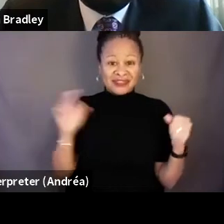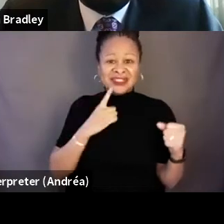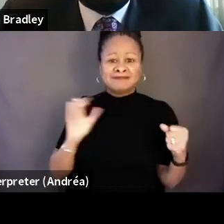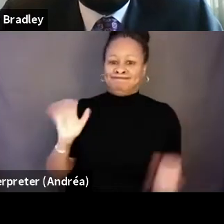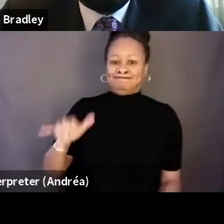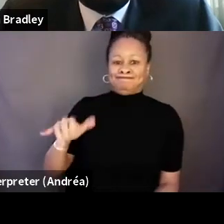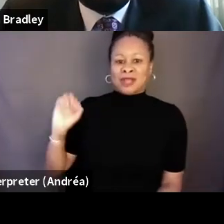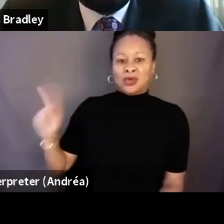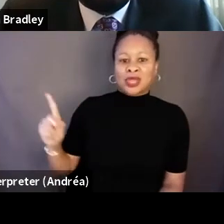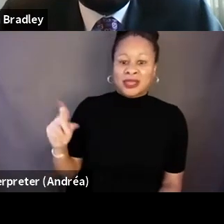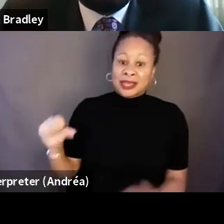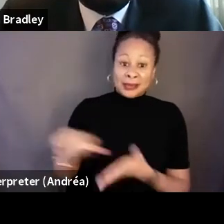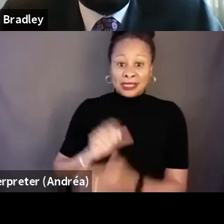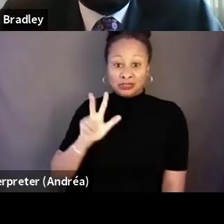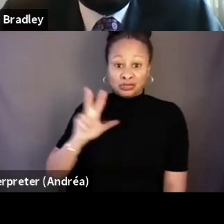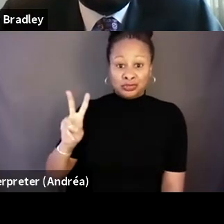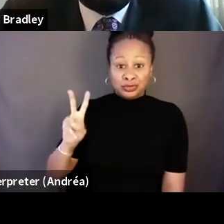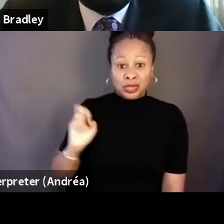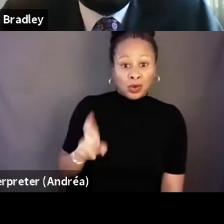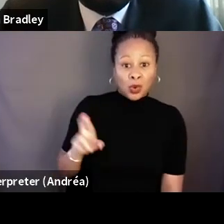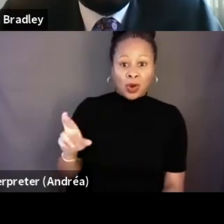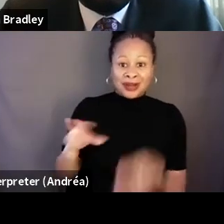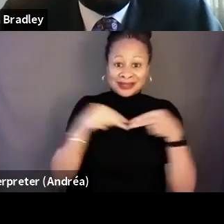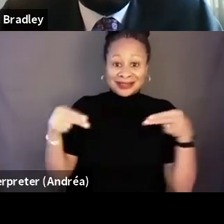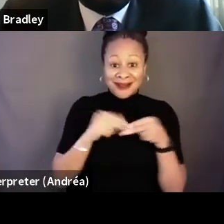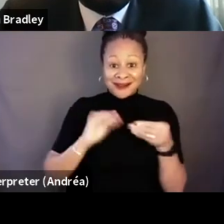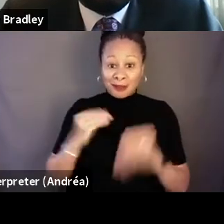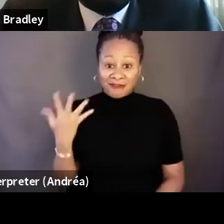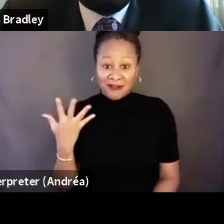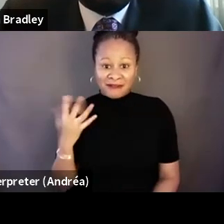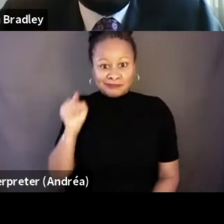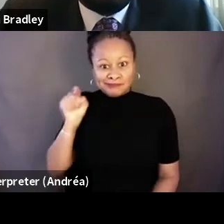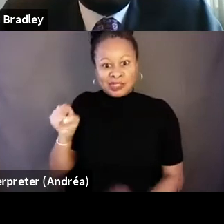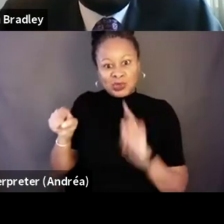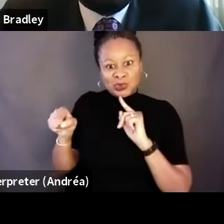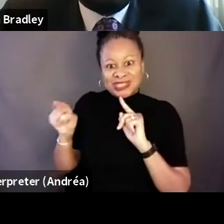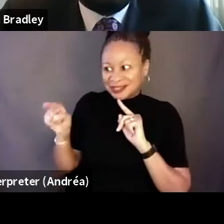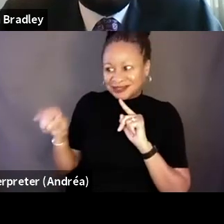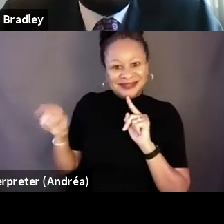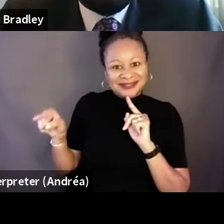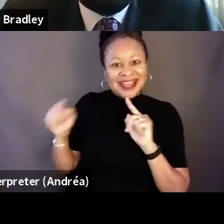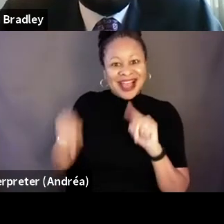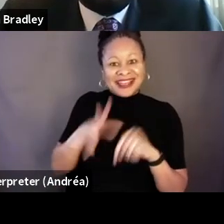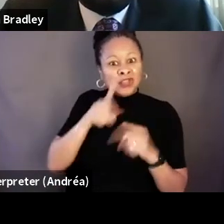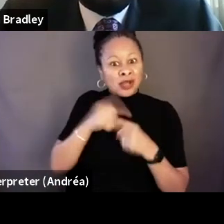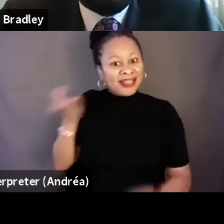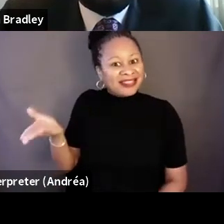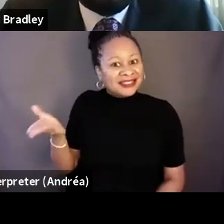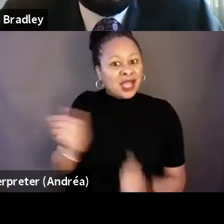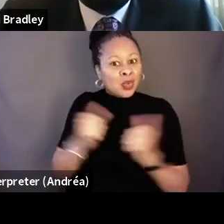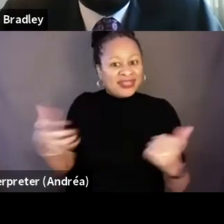okay, in page 32 or in slide number 5, you said that I can talk about this